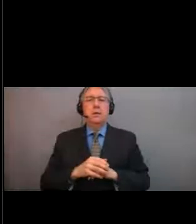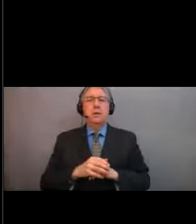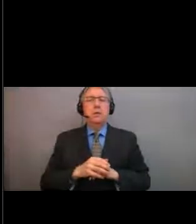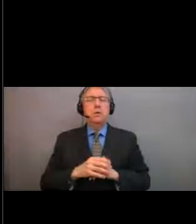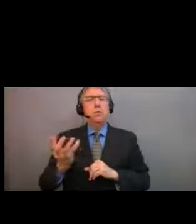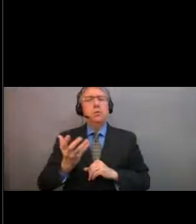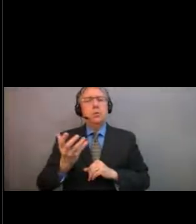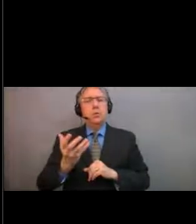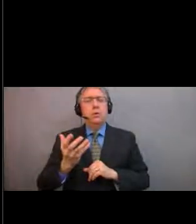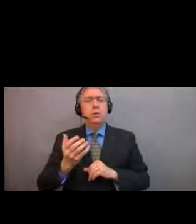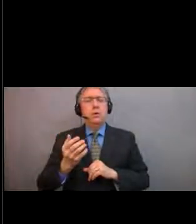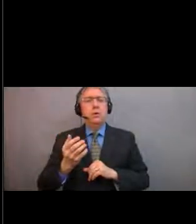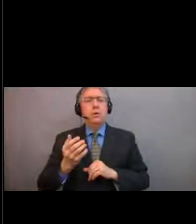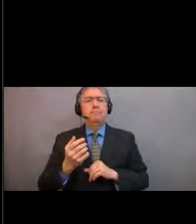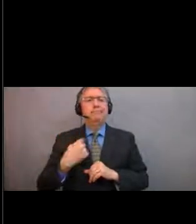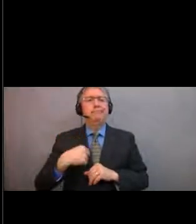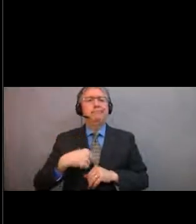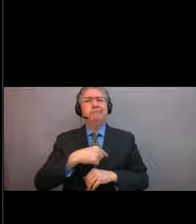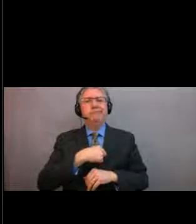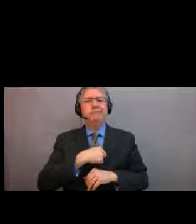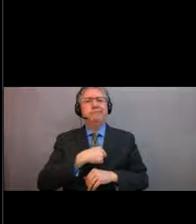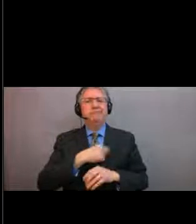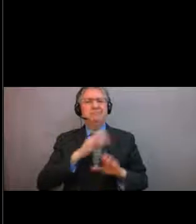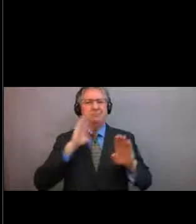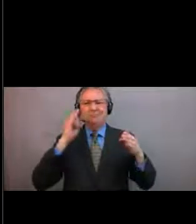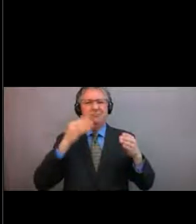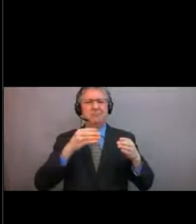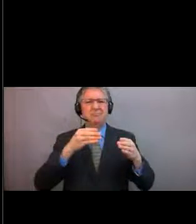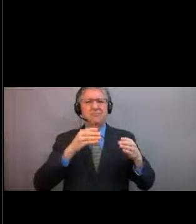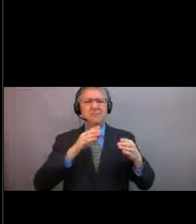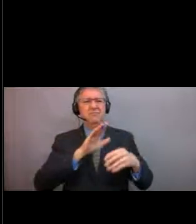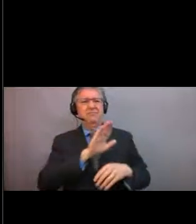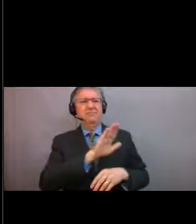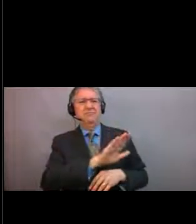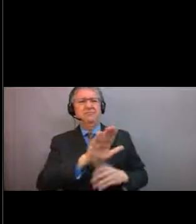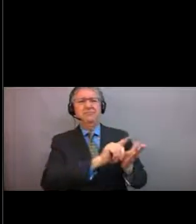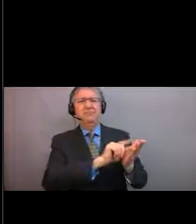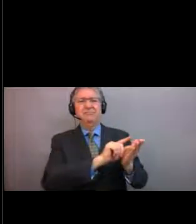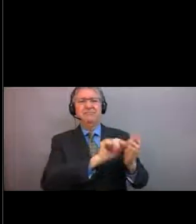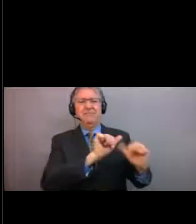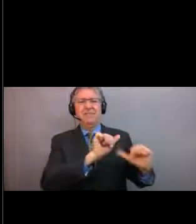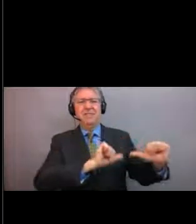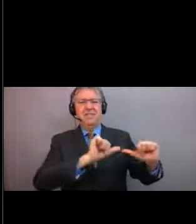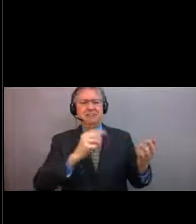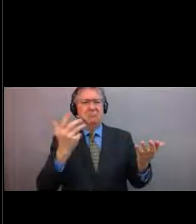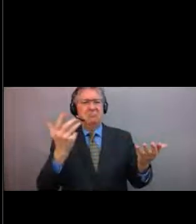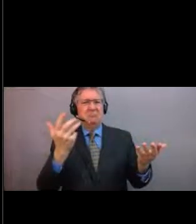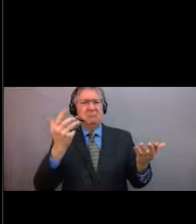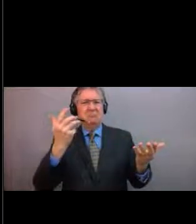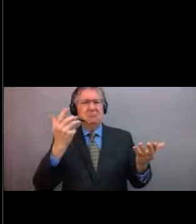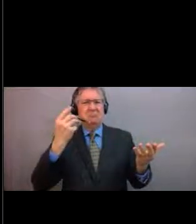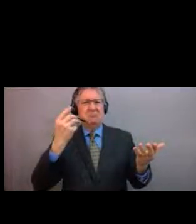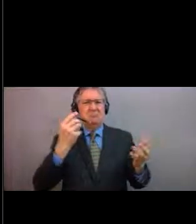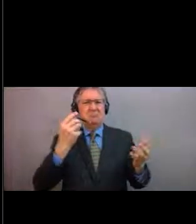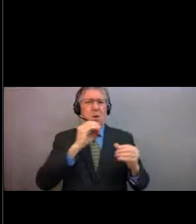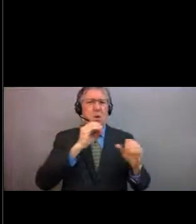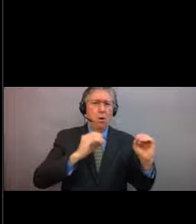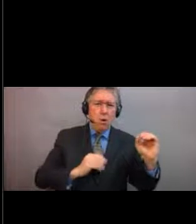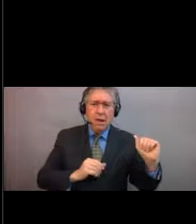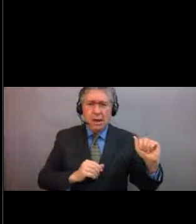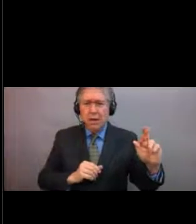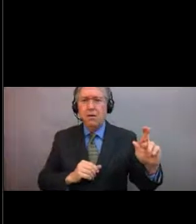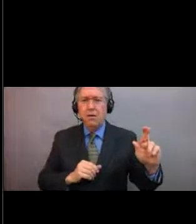question, why do we care about the scientific papers that get produced from within OAR